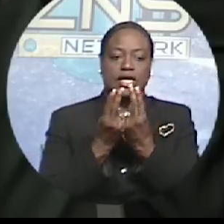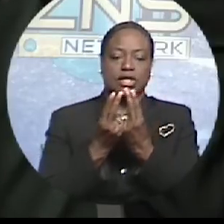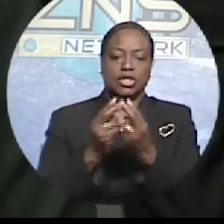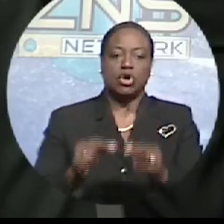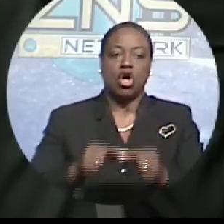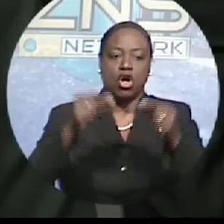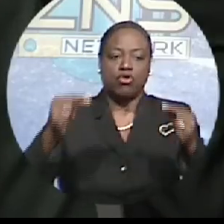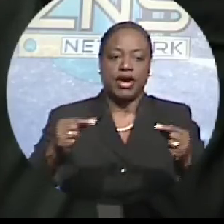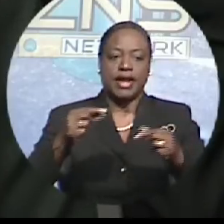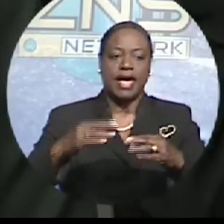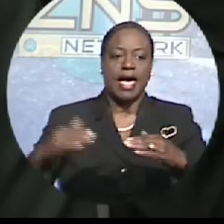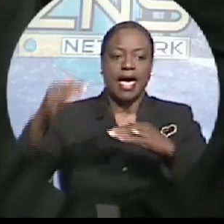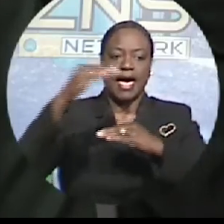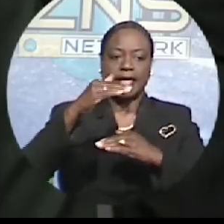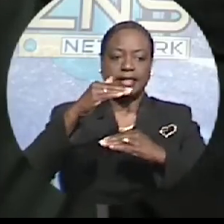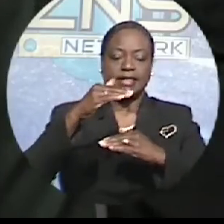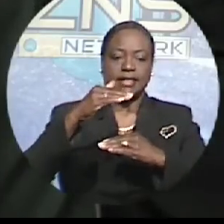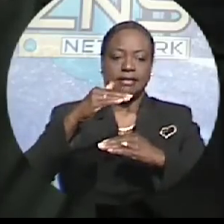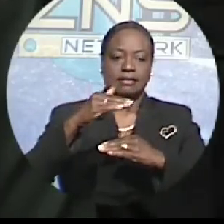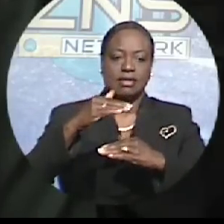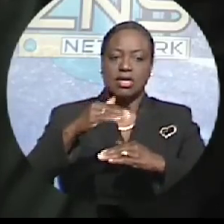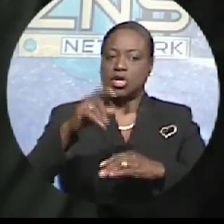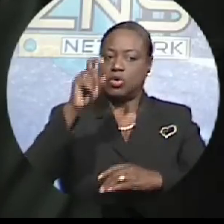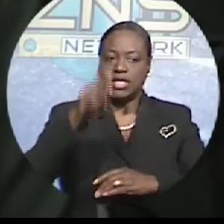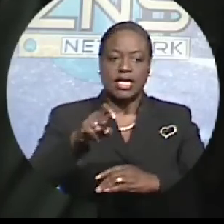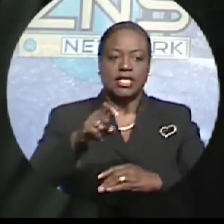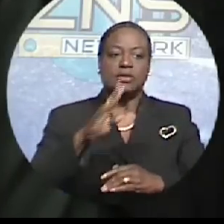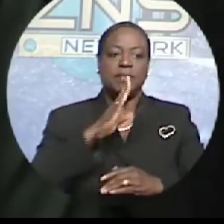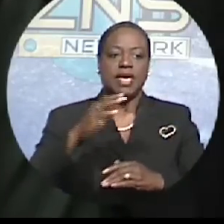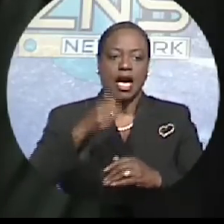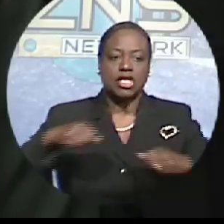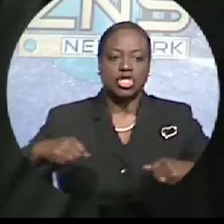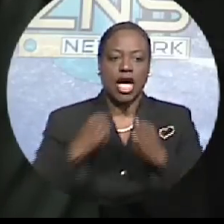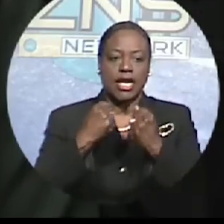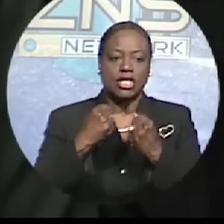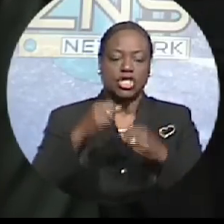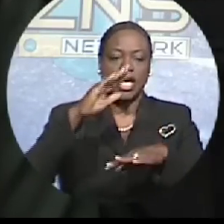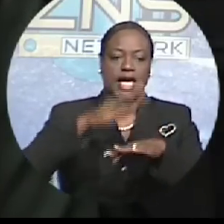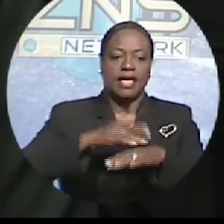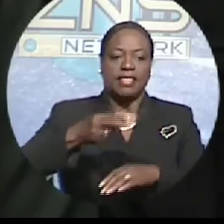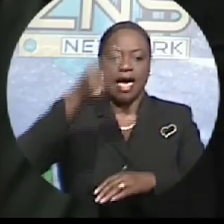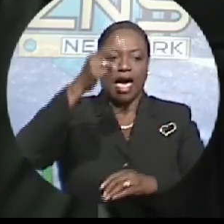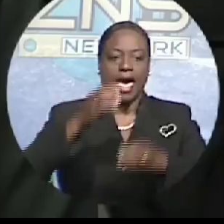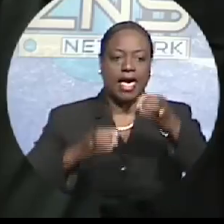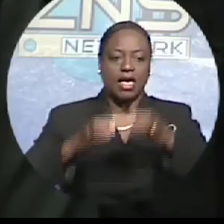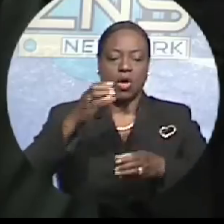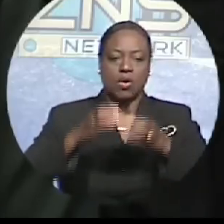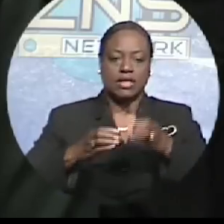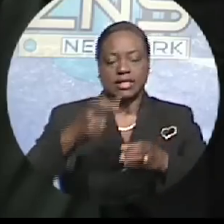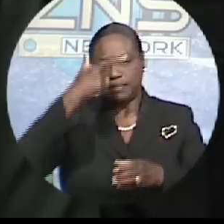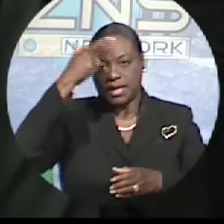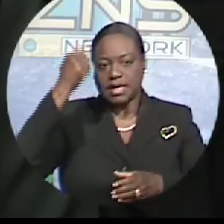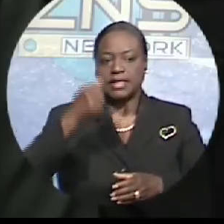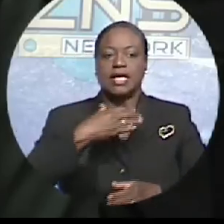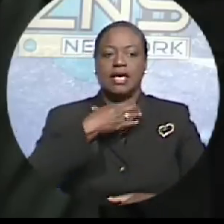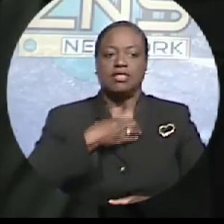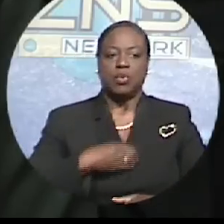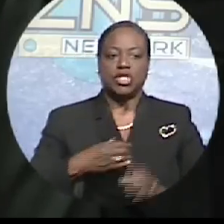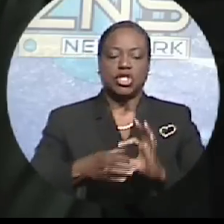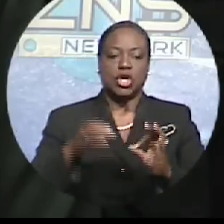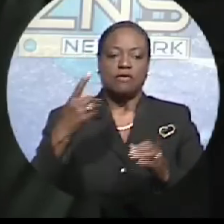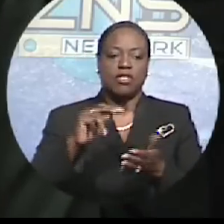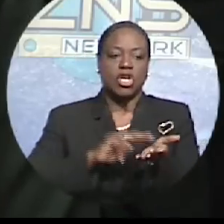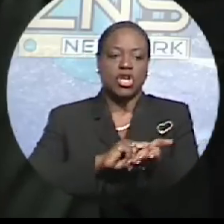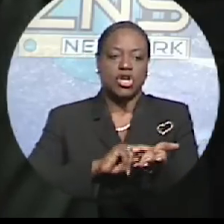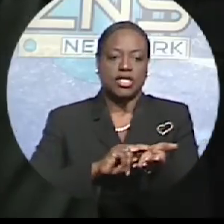there need not be a challenge in the Supreme Court, because the wishes of the workers, the wishes of the